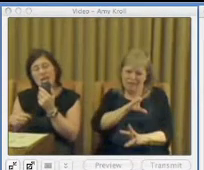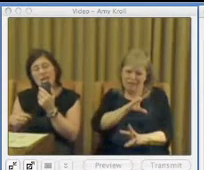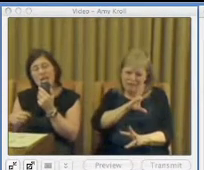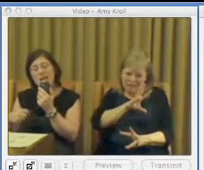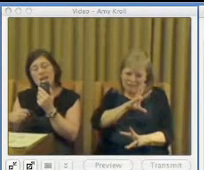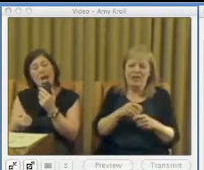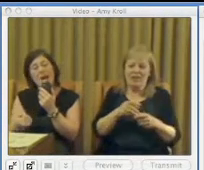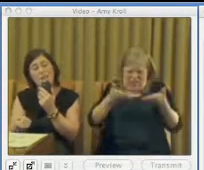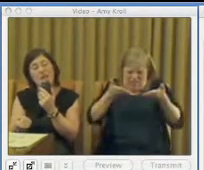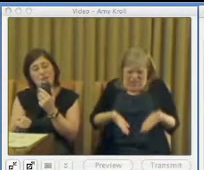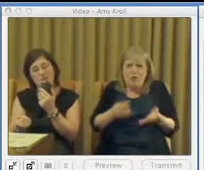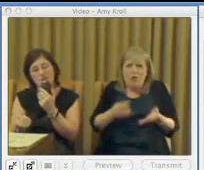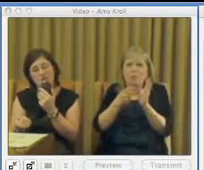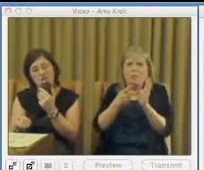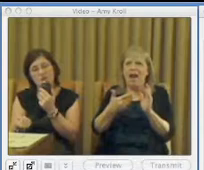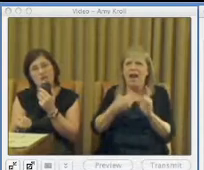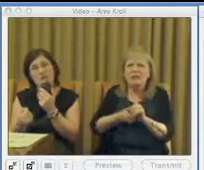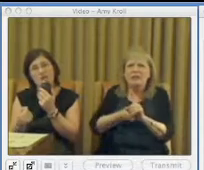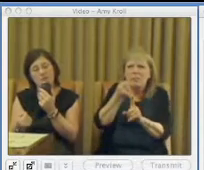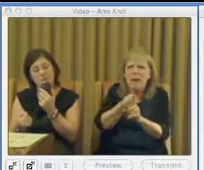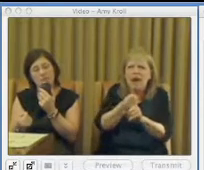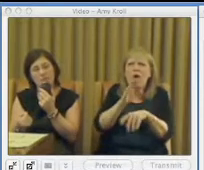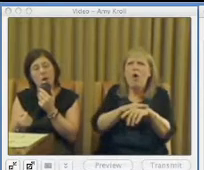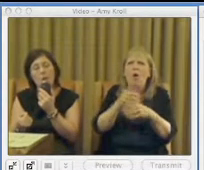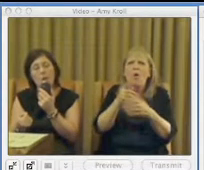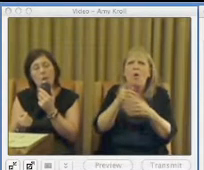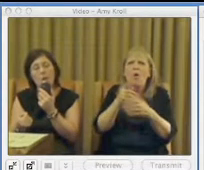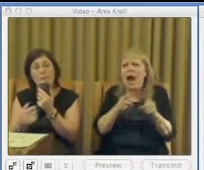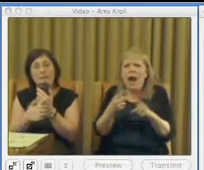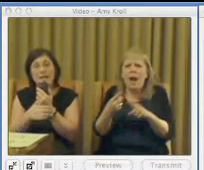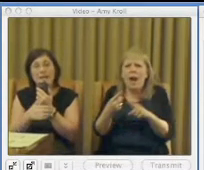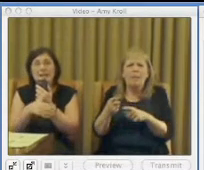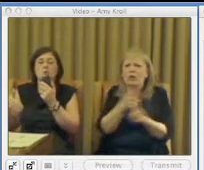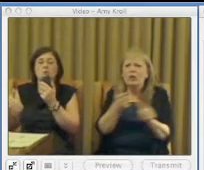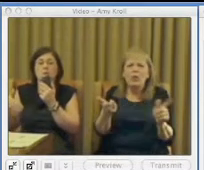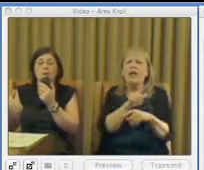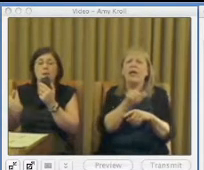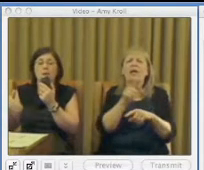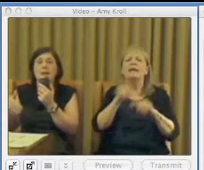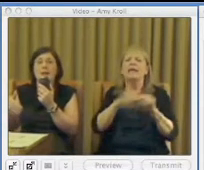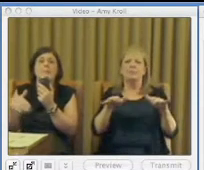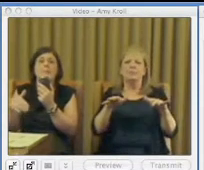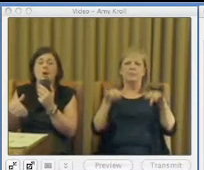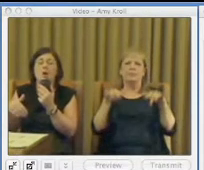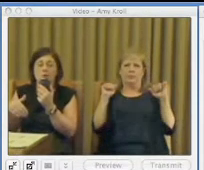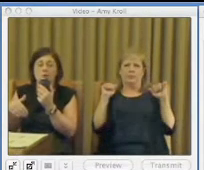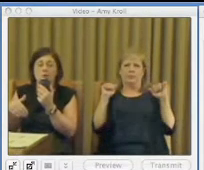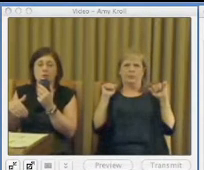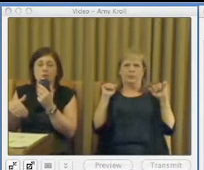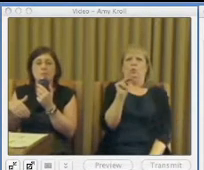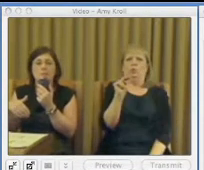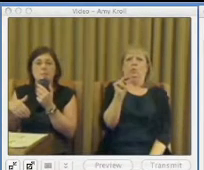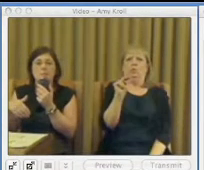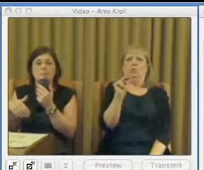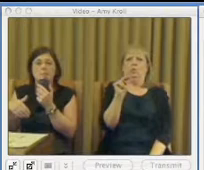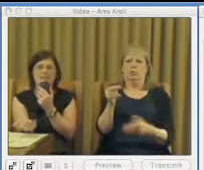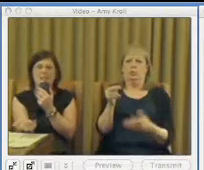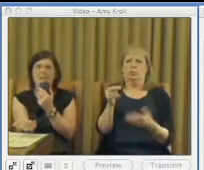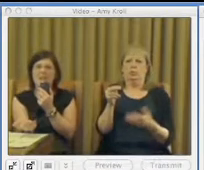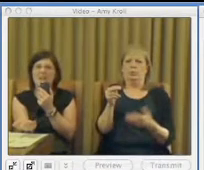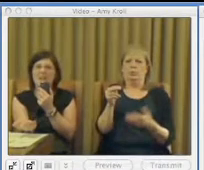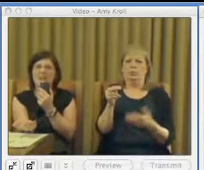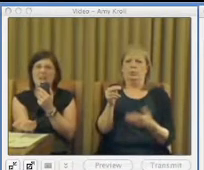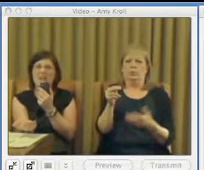By being there, they do have an impact on the interaction. They do have an influence. They can't be completely neutral, completely